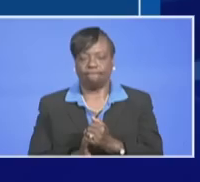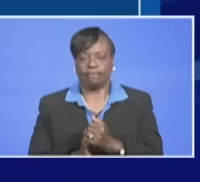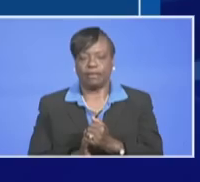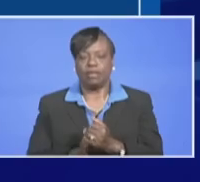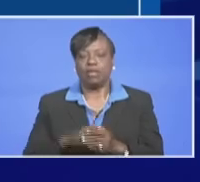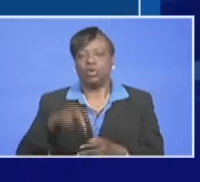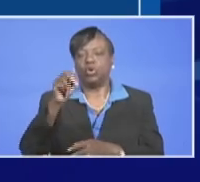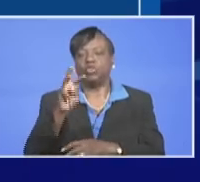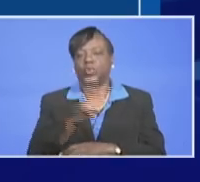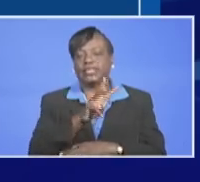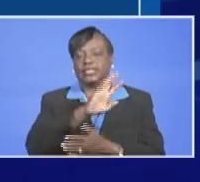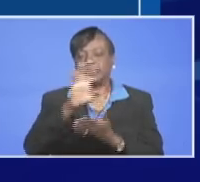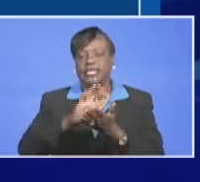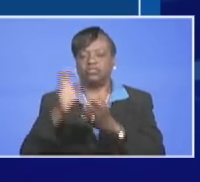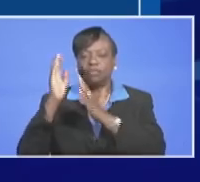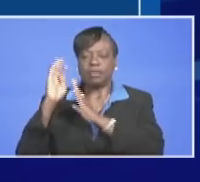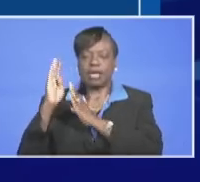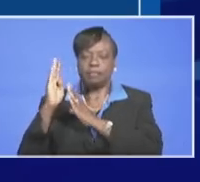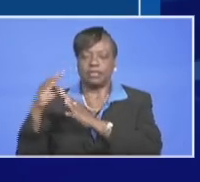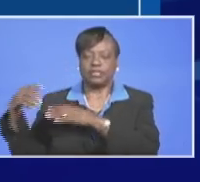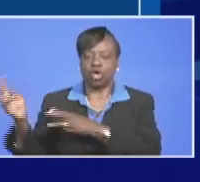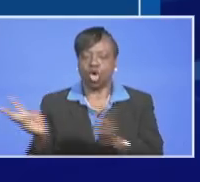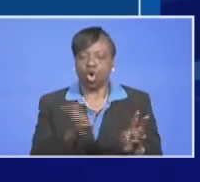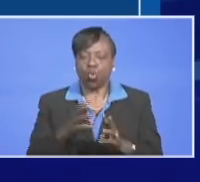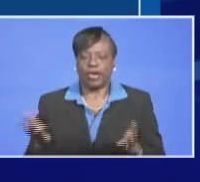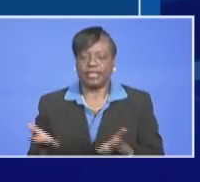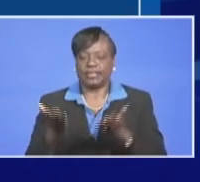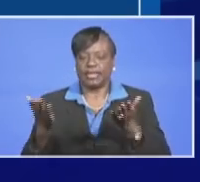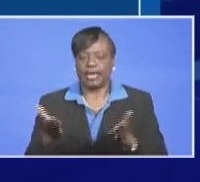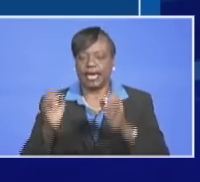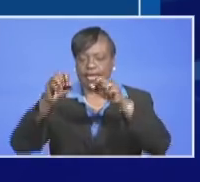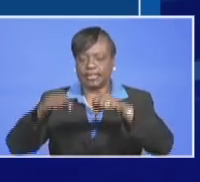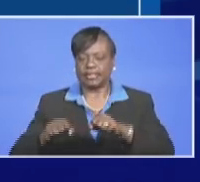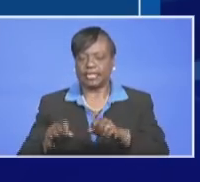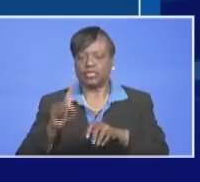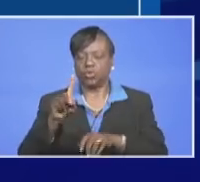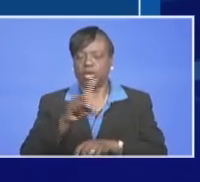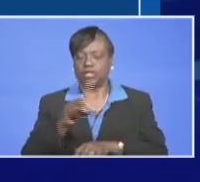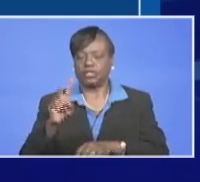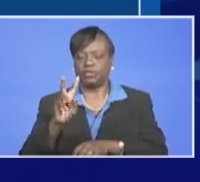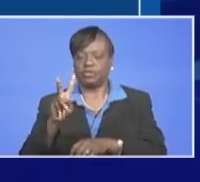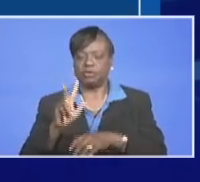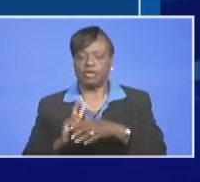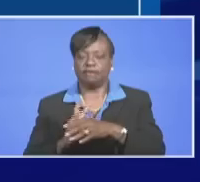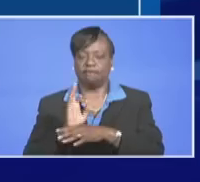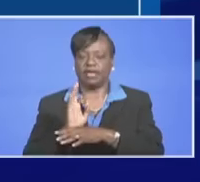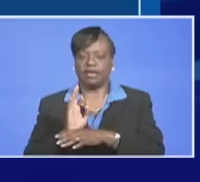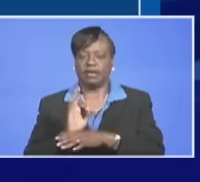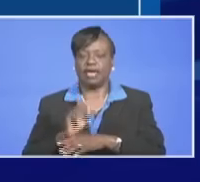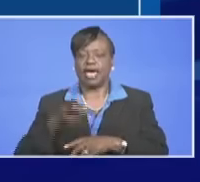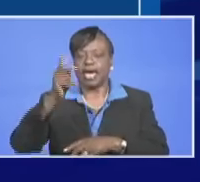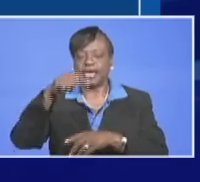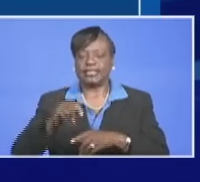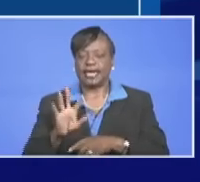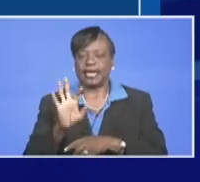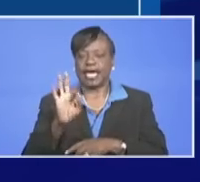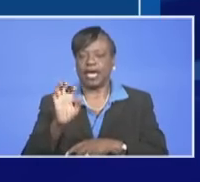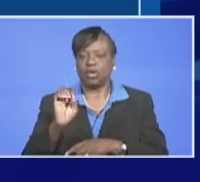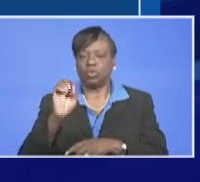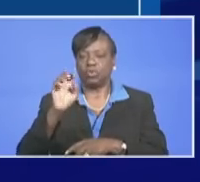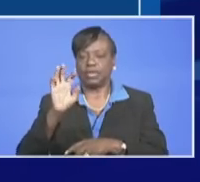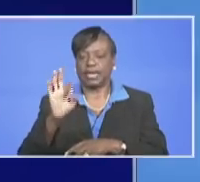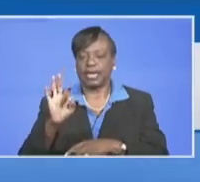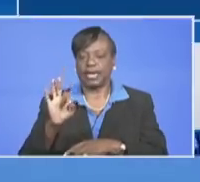Setter. In the Northwest and Central Islands, light and variable winds can be expected. Flat seas, 1 to 3 feet. High tide takes place later